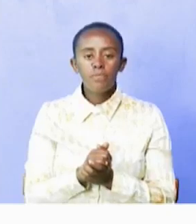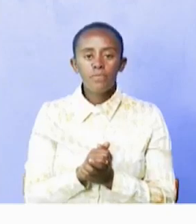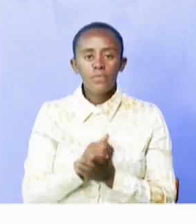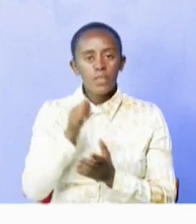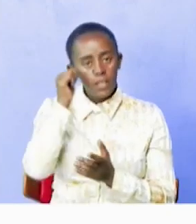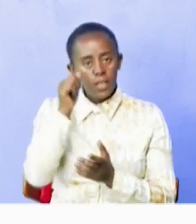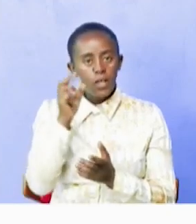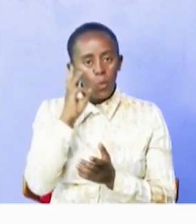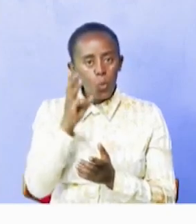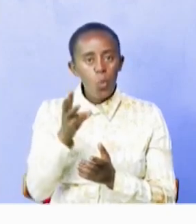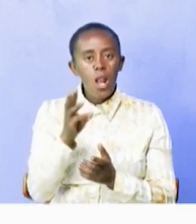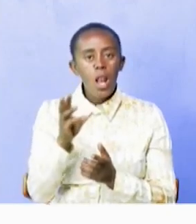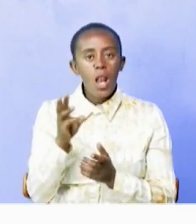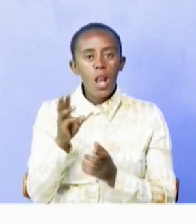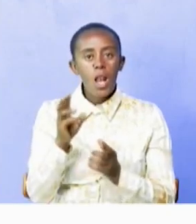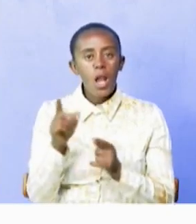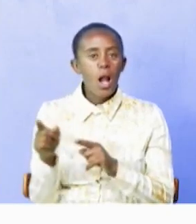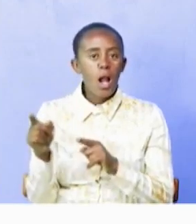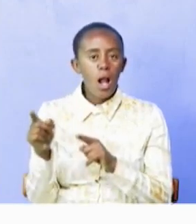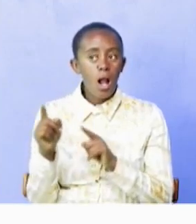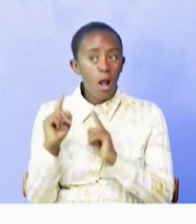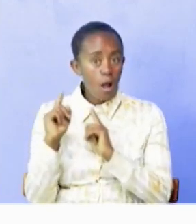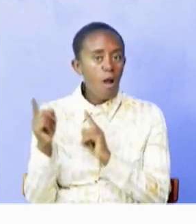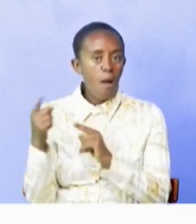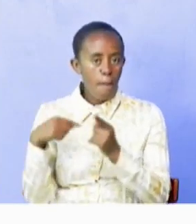will come